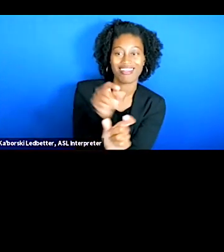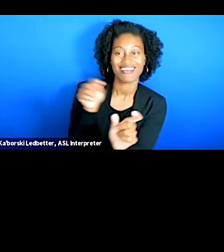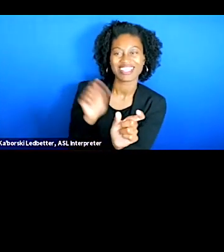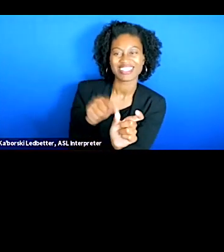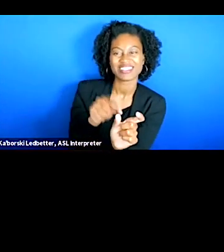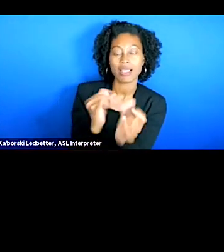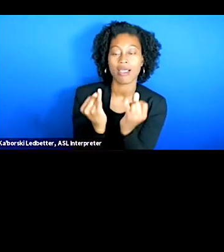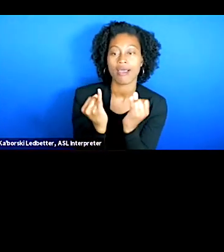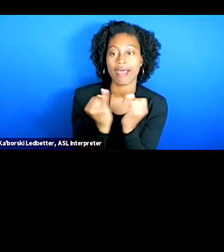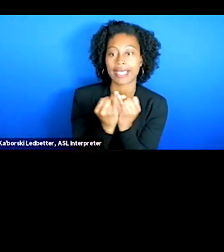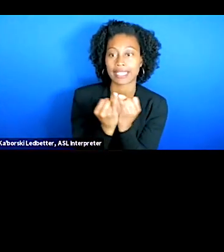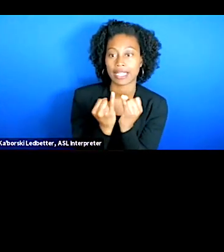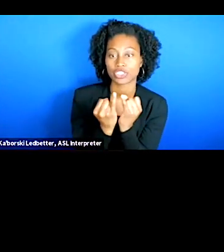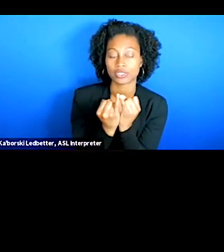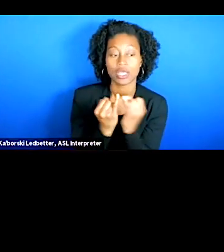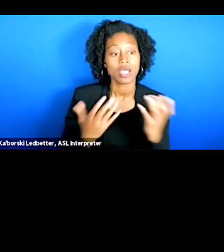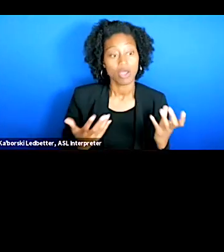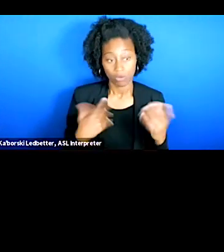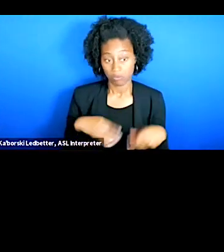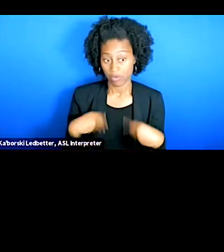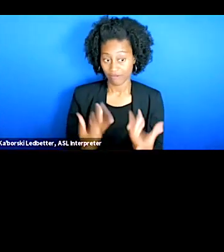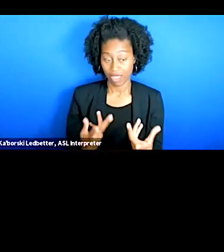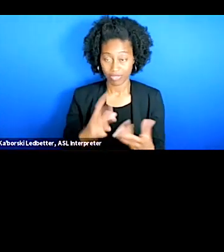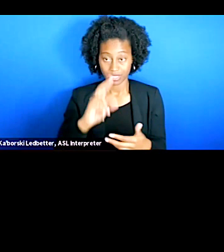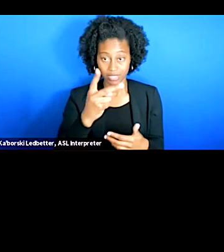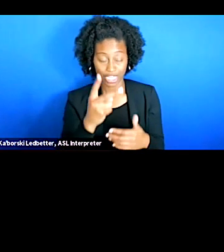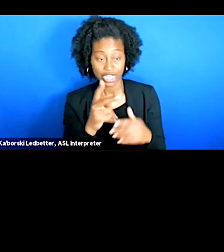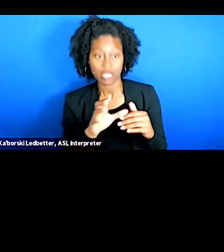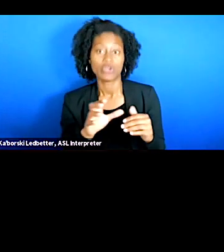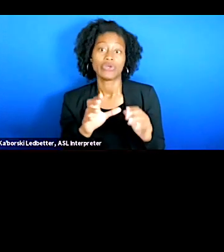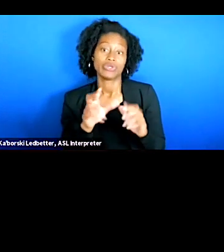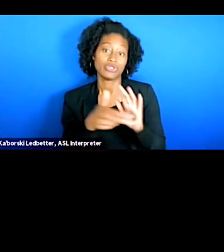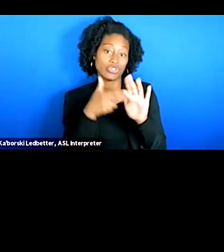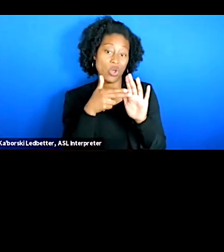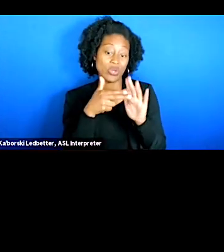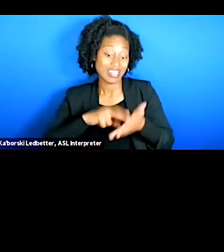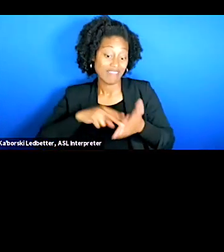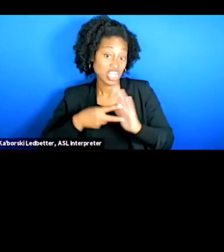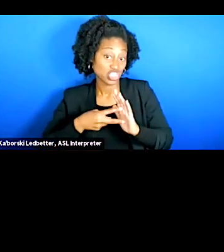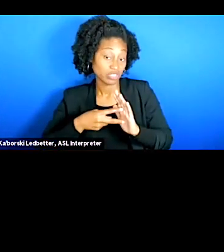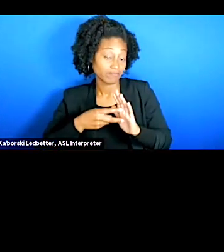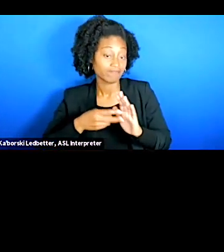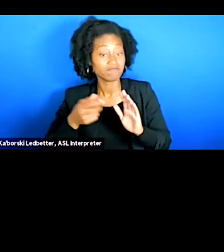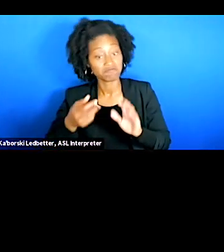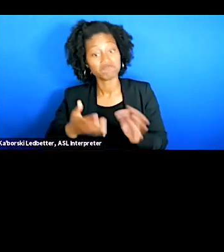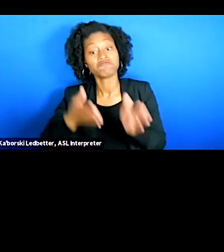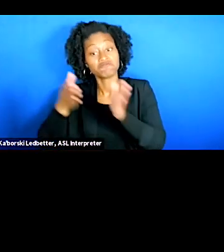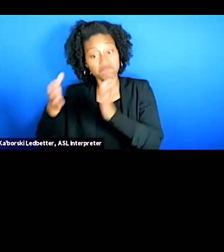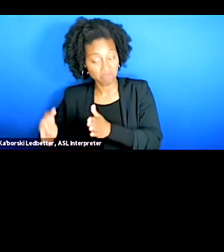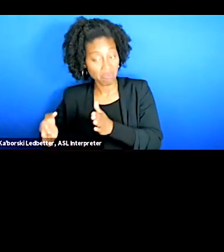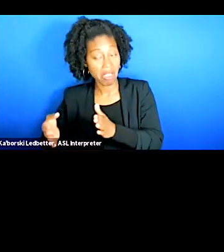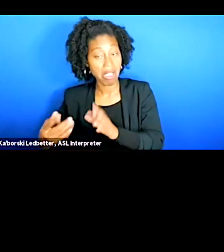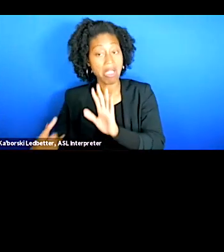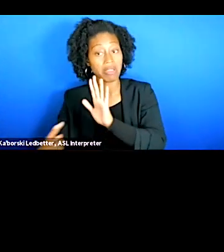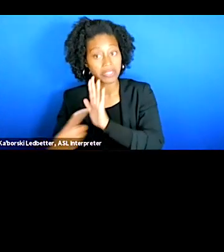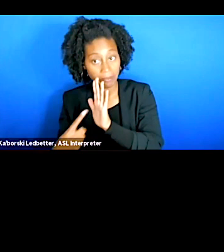where we also provide the secondary code's definition and example. On the next slide,